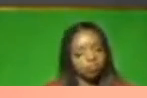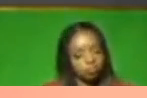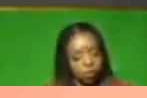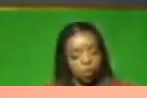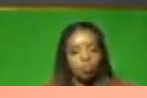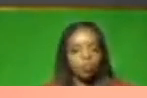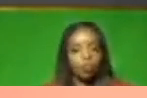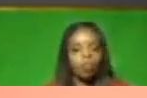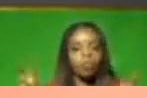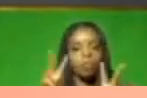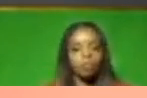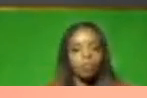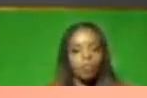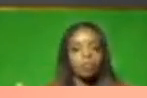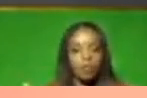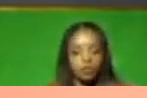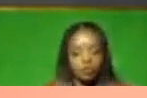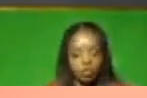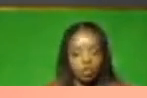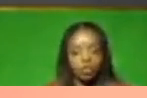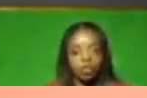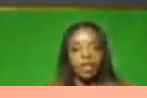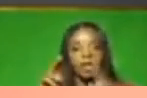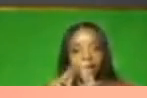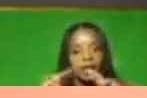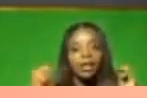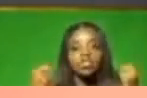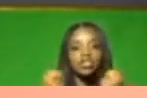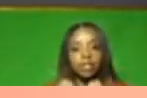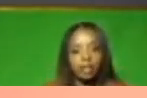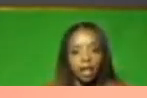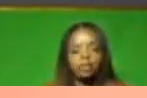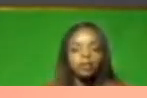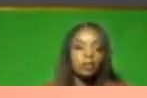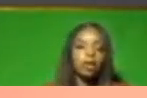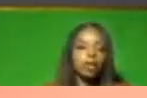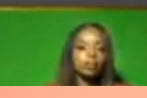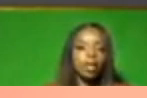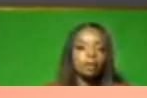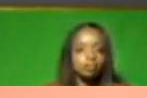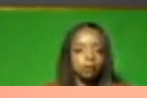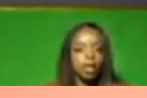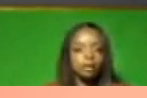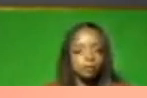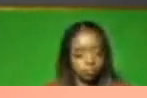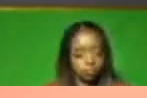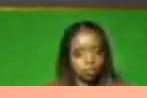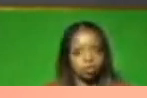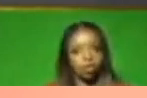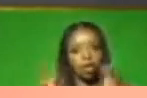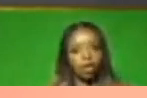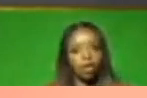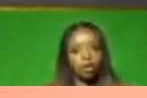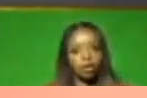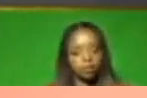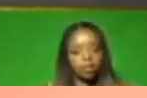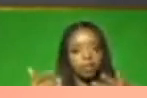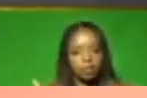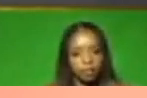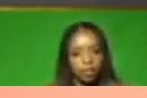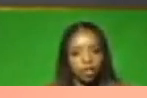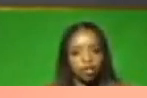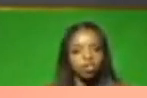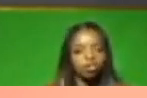we established the National Logistics Crisis Committee and adopted a freight logistics